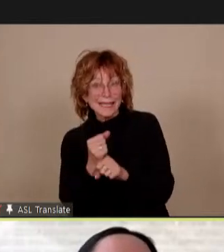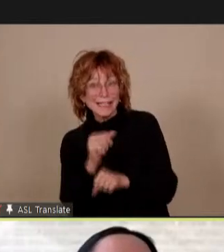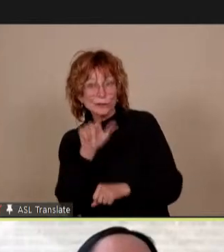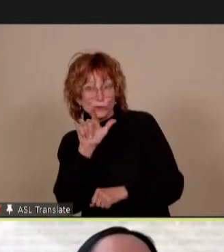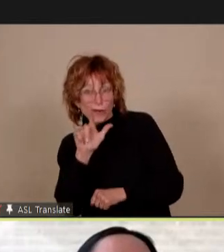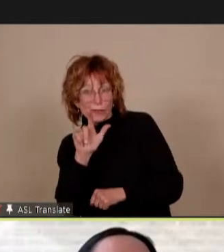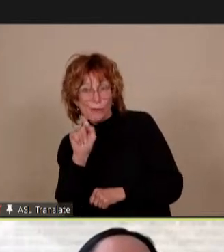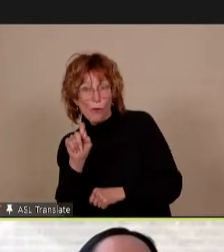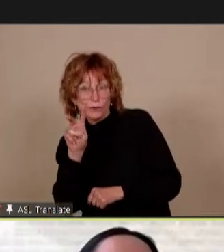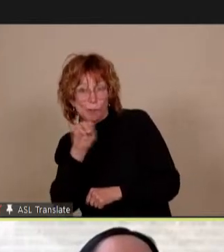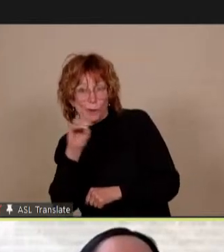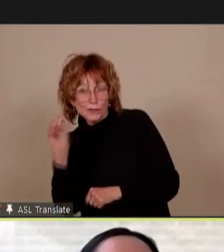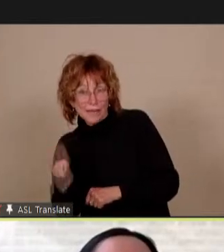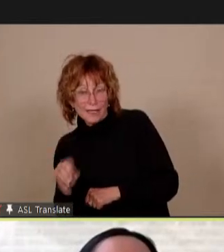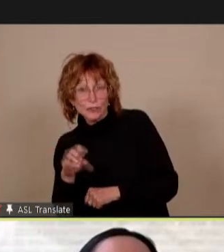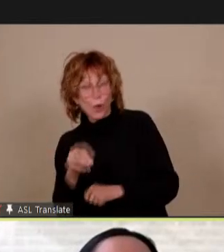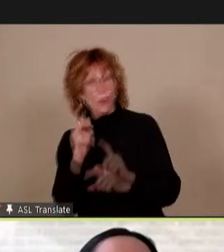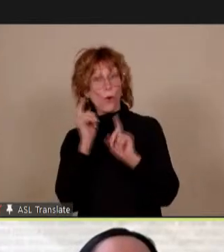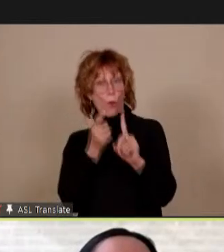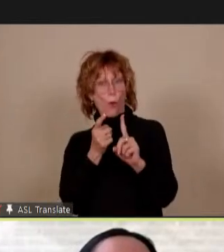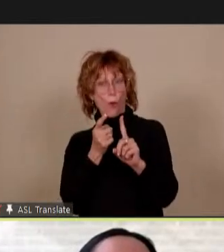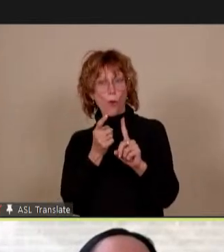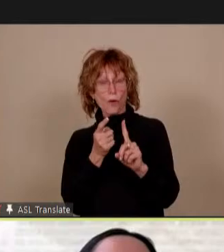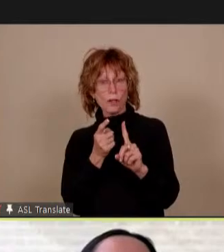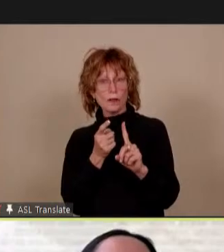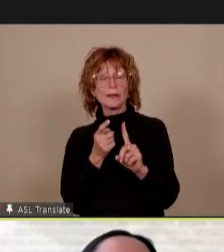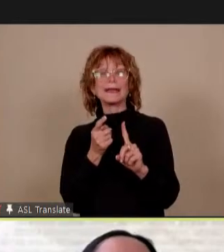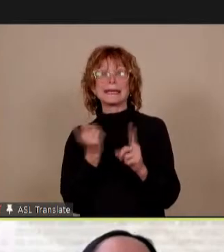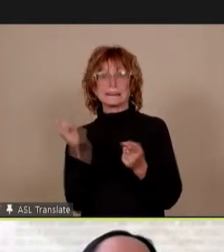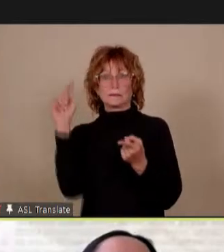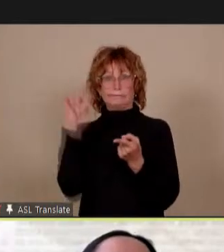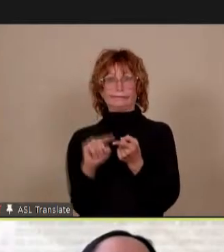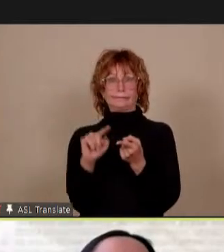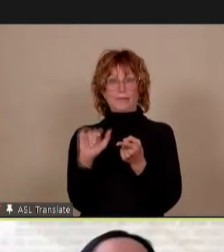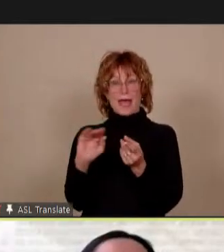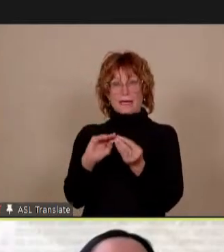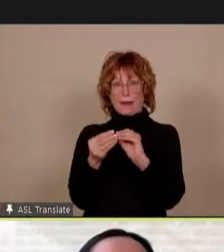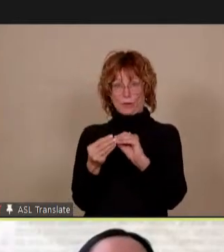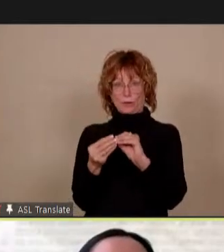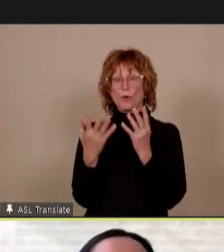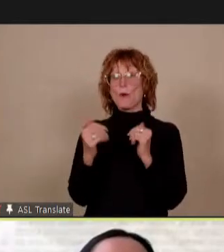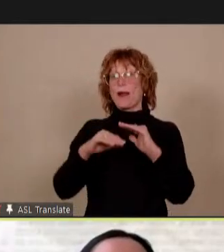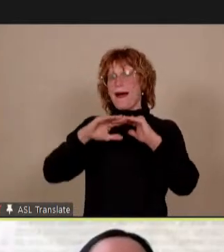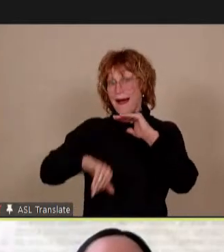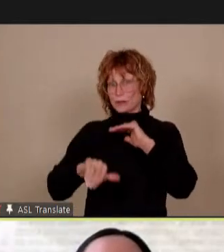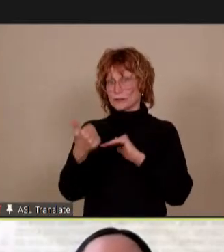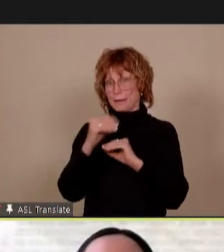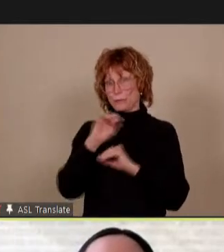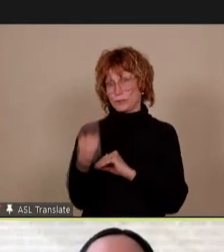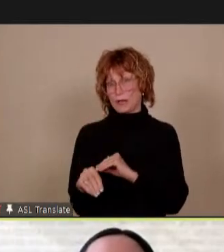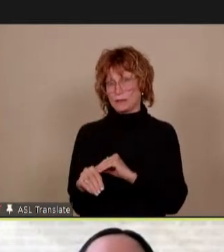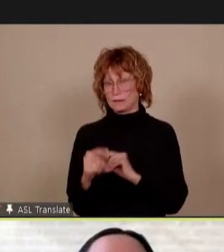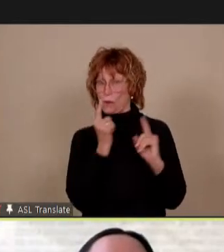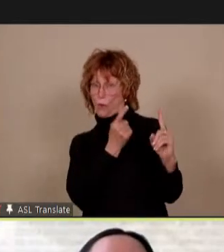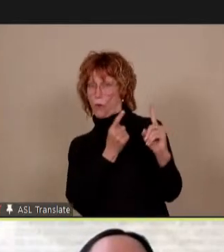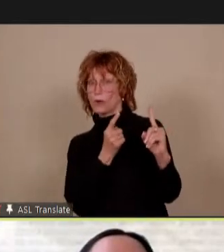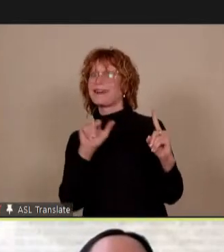23.26%. So the goal is to also bring that down under 10% as well.